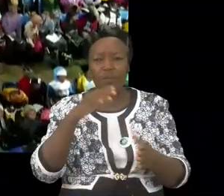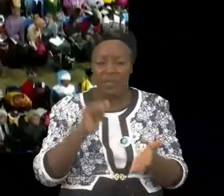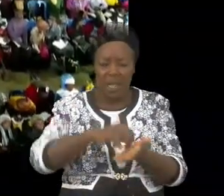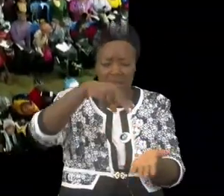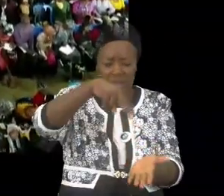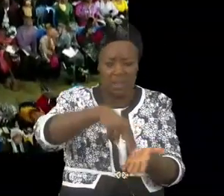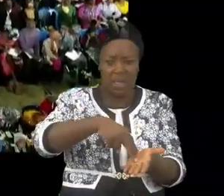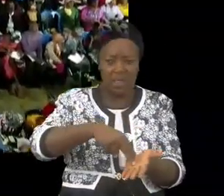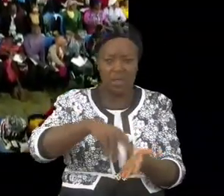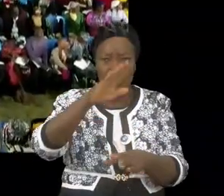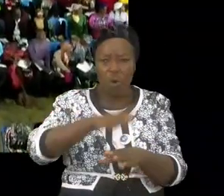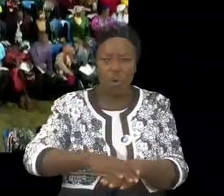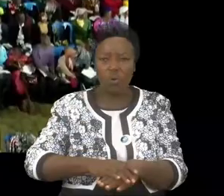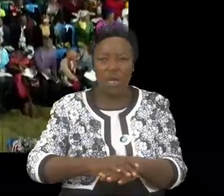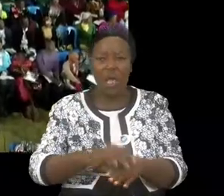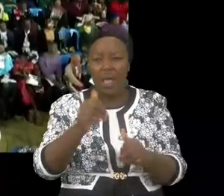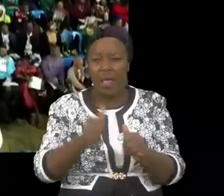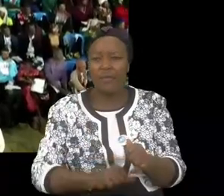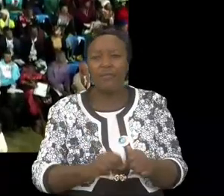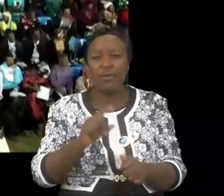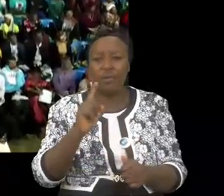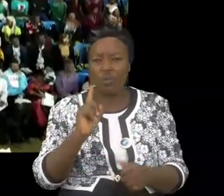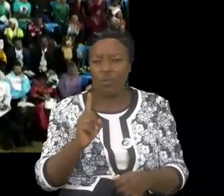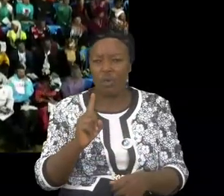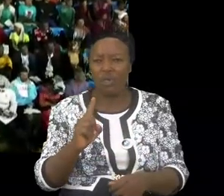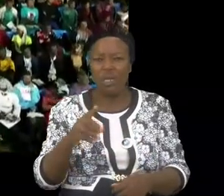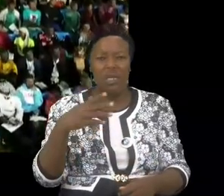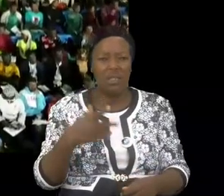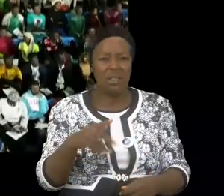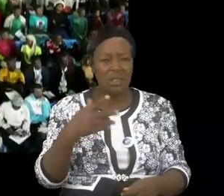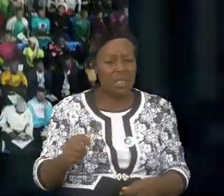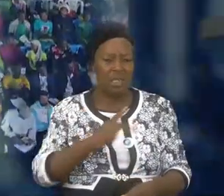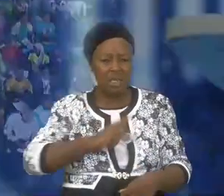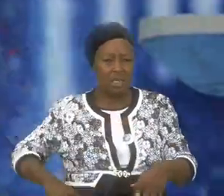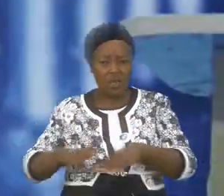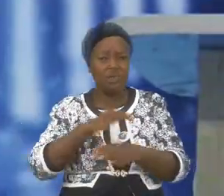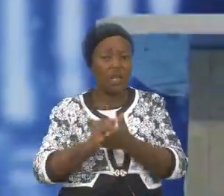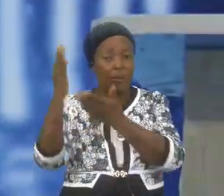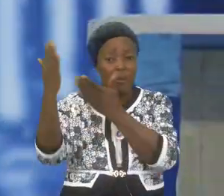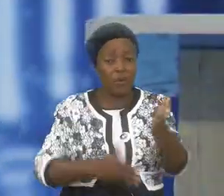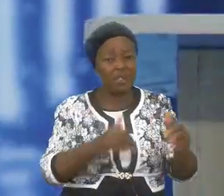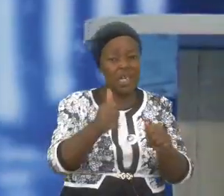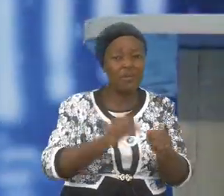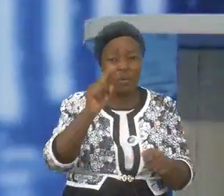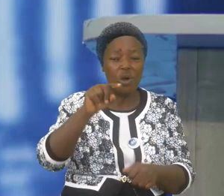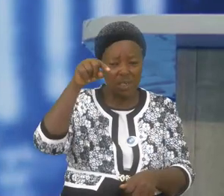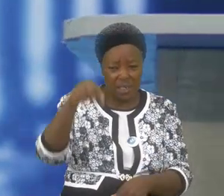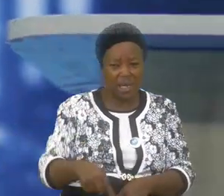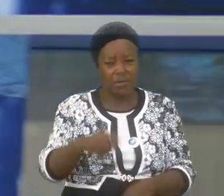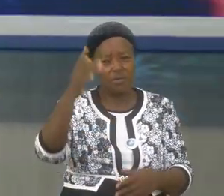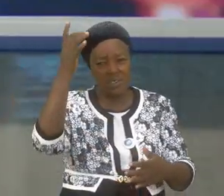that brought everybody down. Disease. Number three, the kingdom